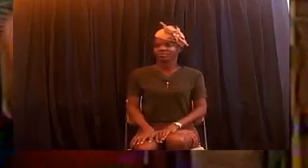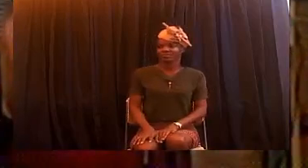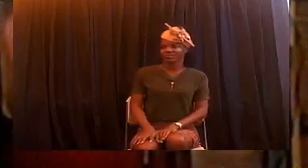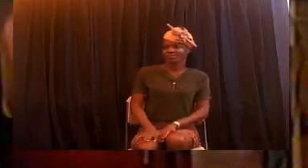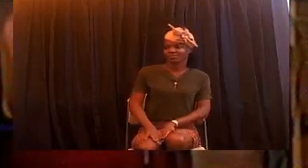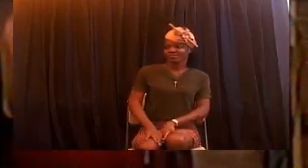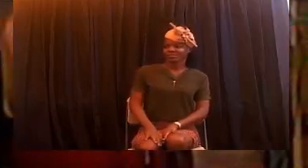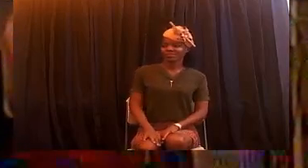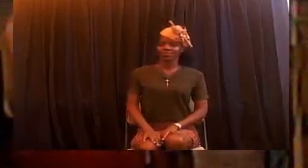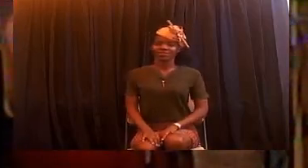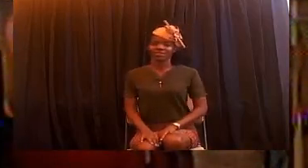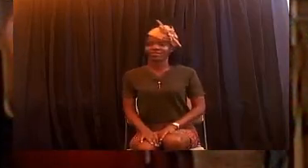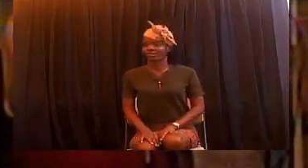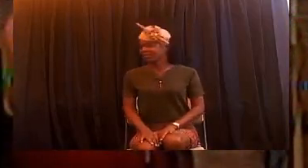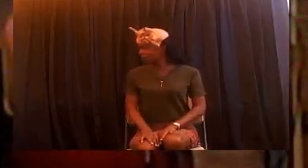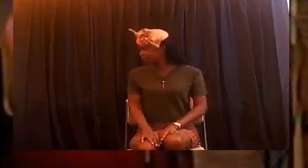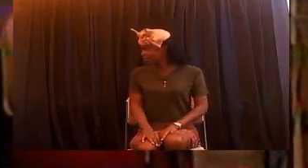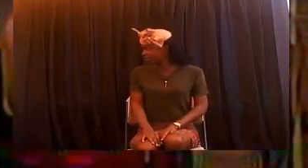A